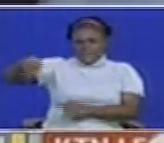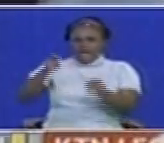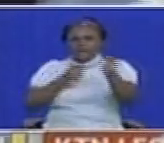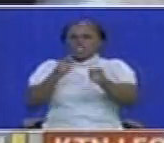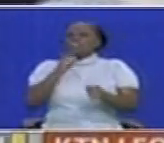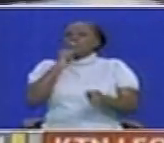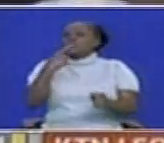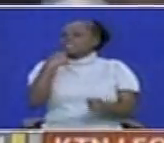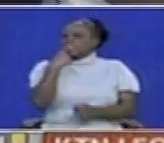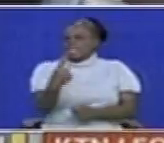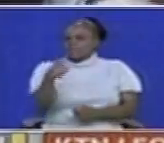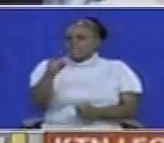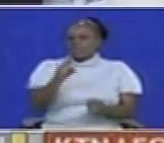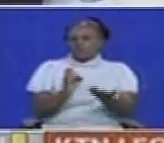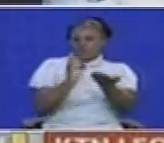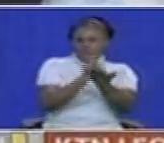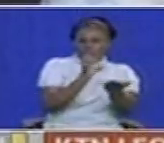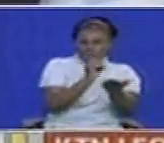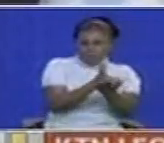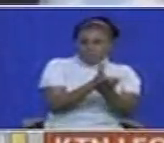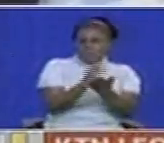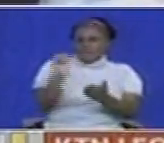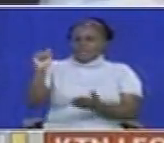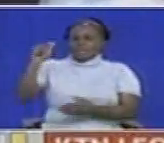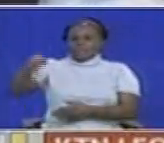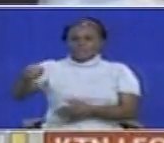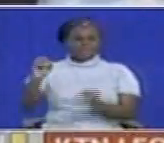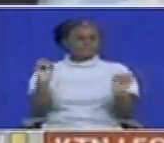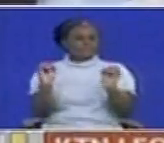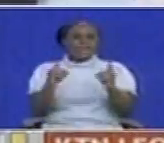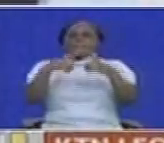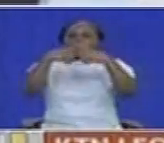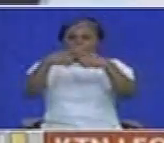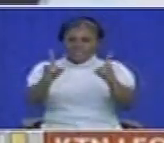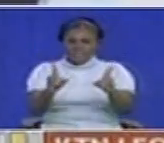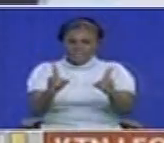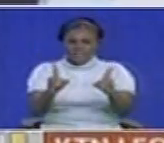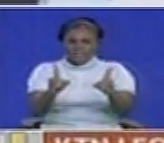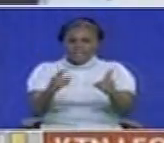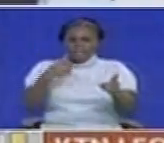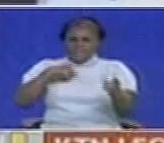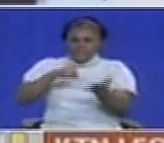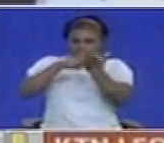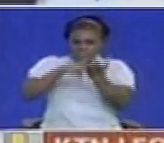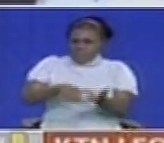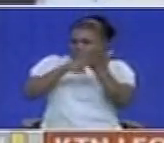Haisemi atoe provincial administration. But ina emphasize